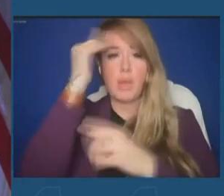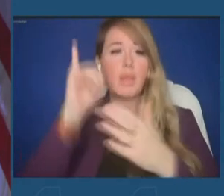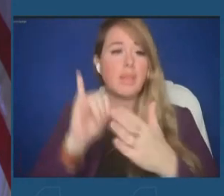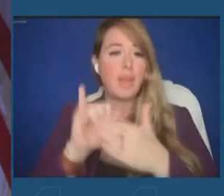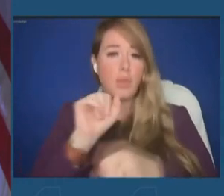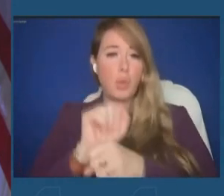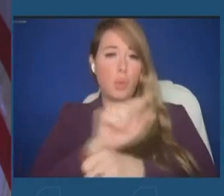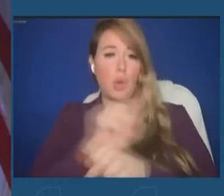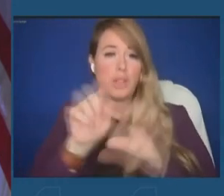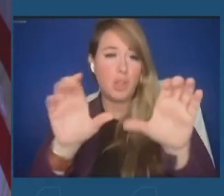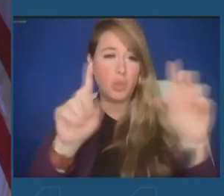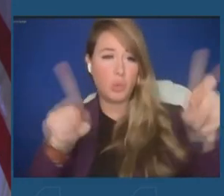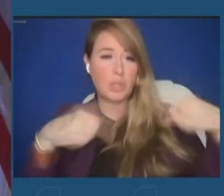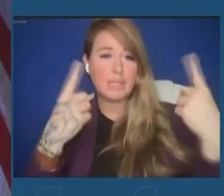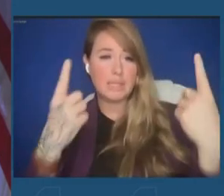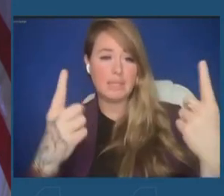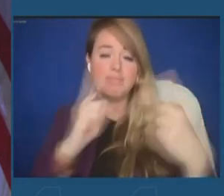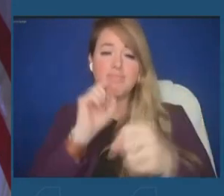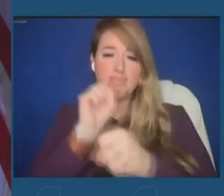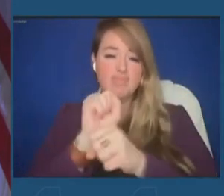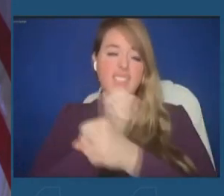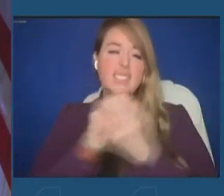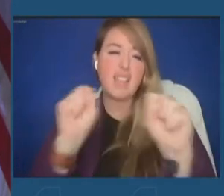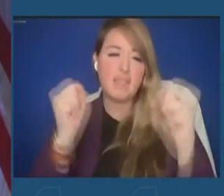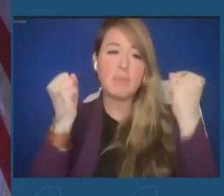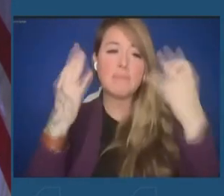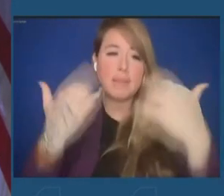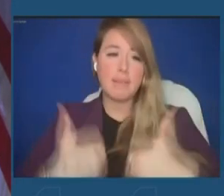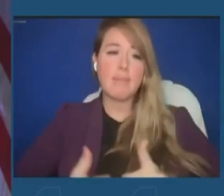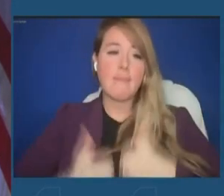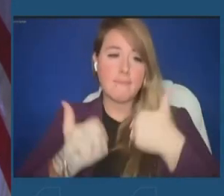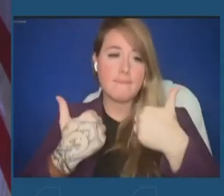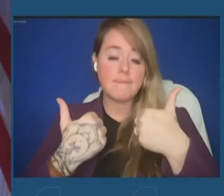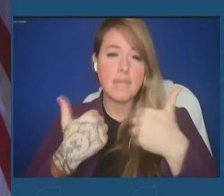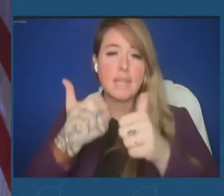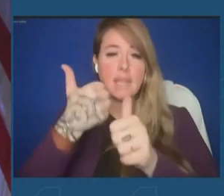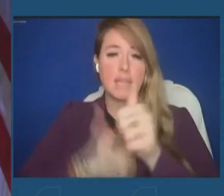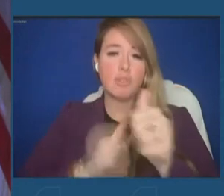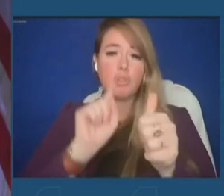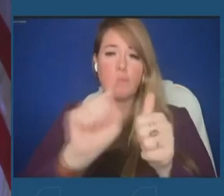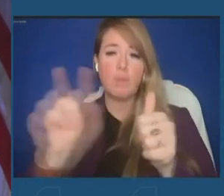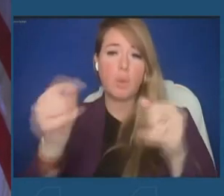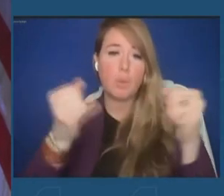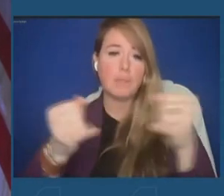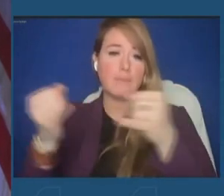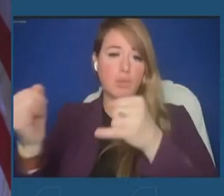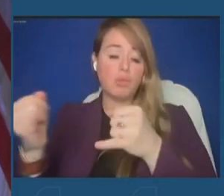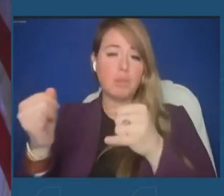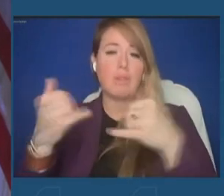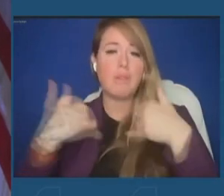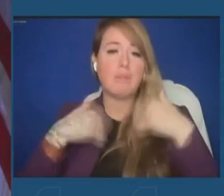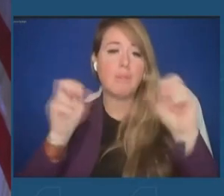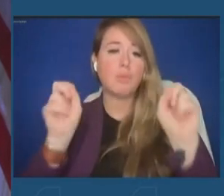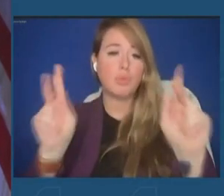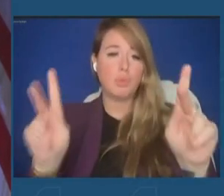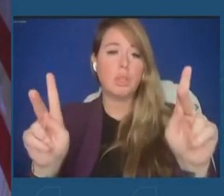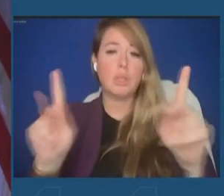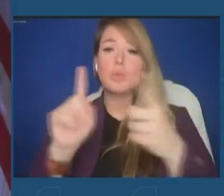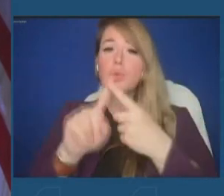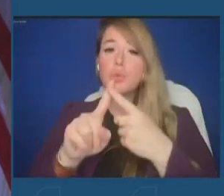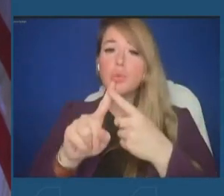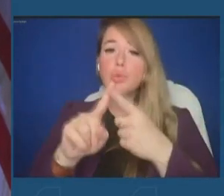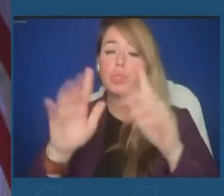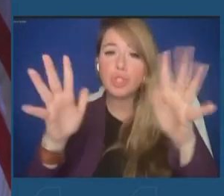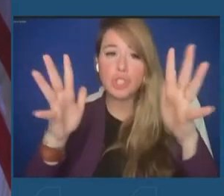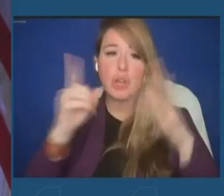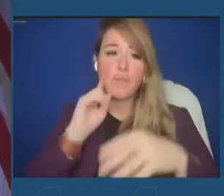you did saved so many lives that each of those individuals has an opportunity to cheer for